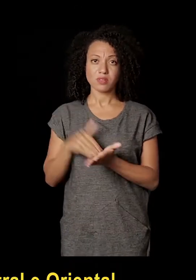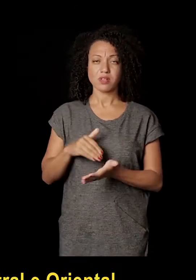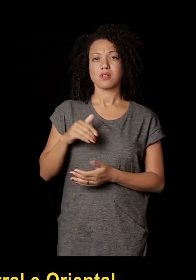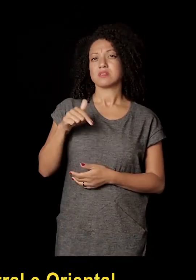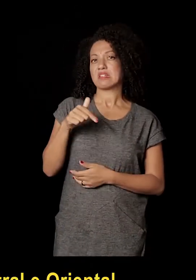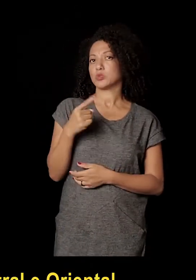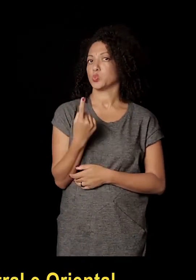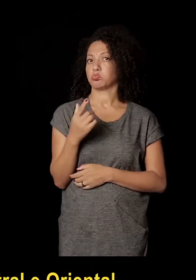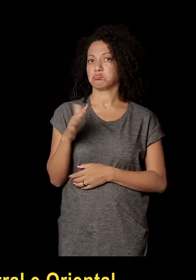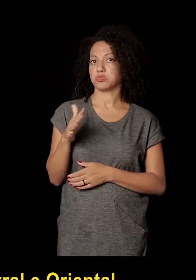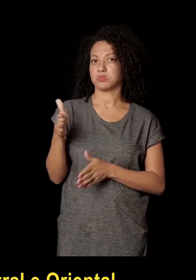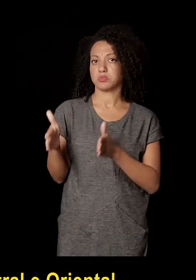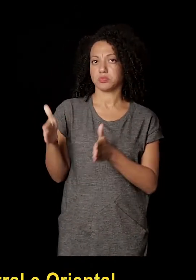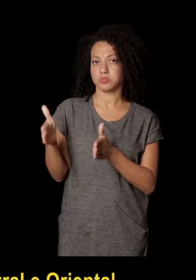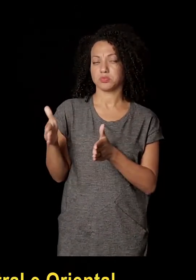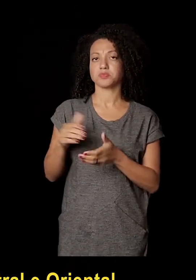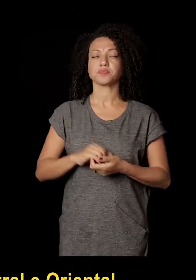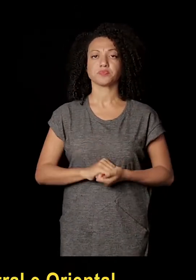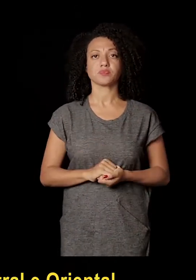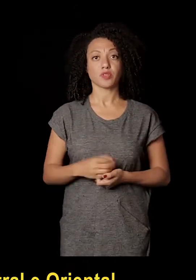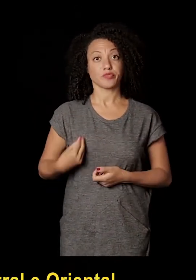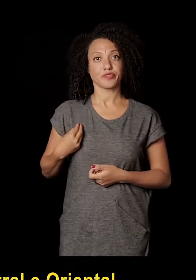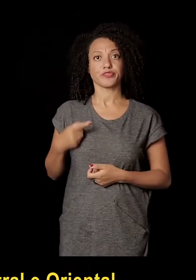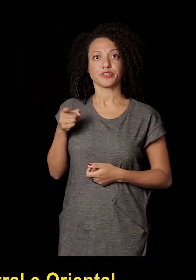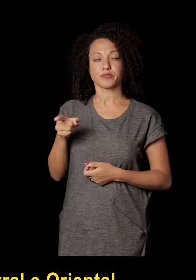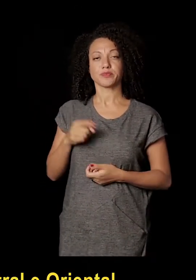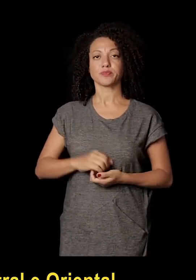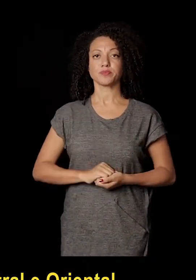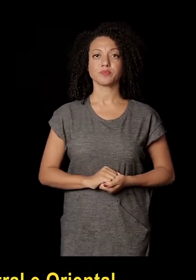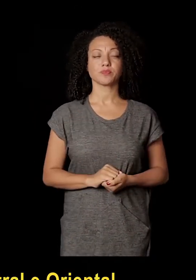from 1968 until